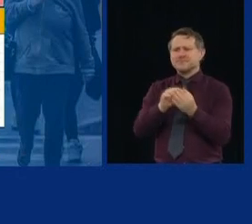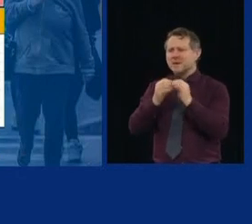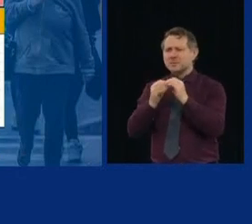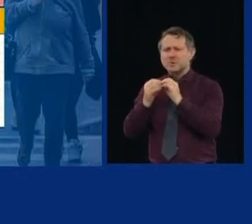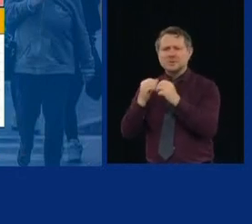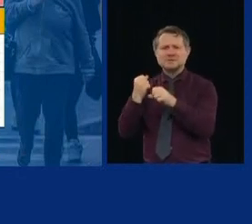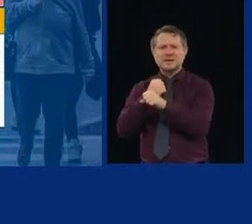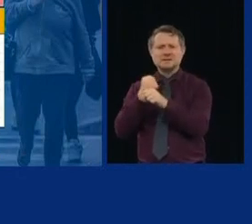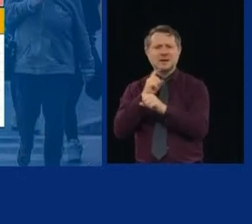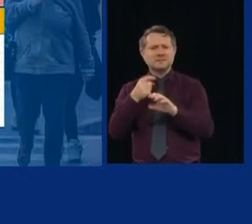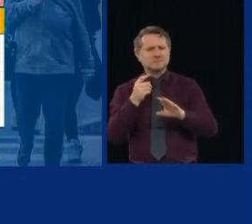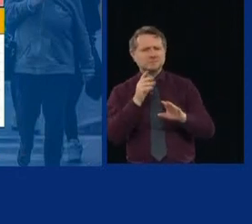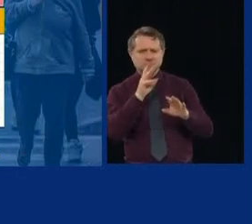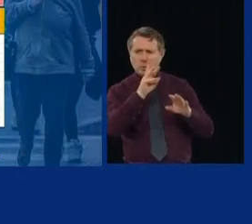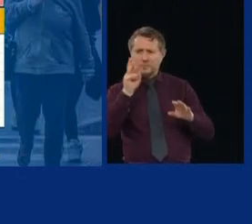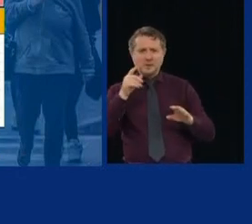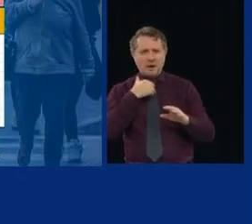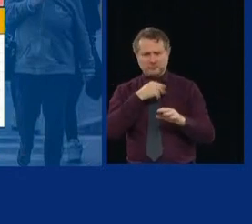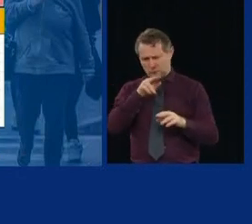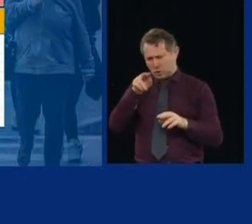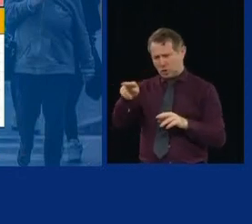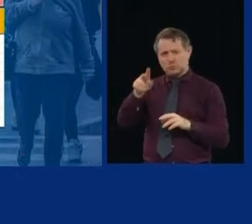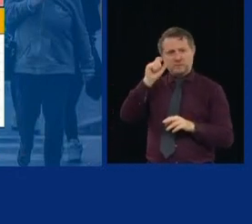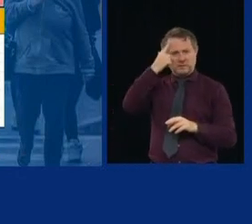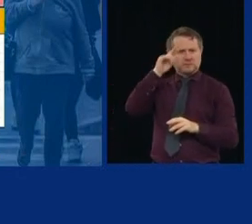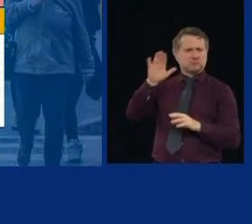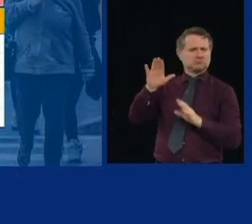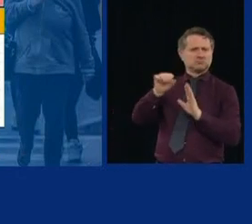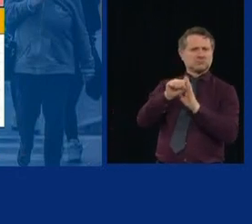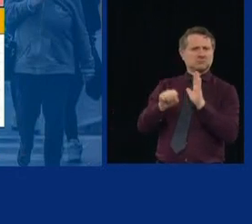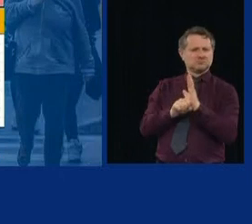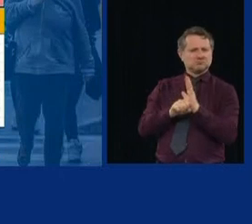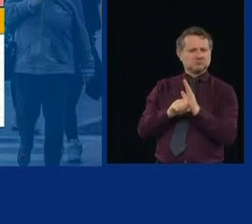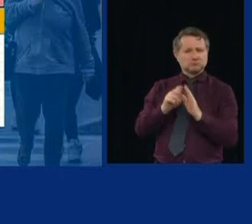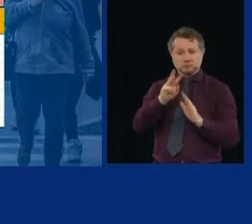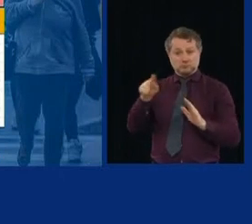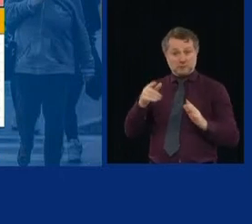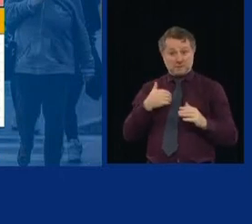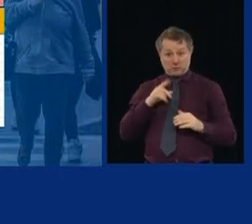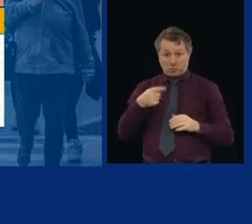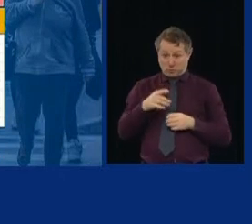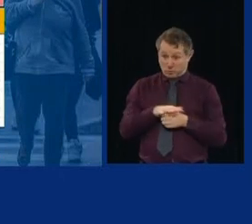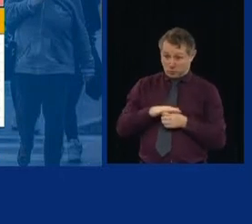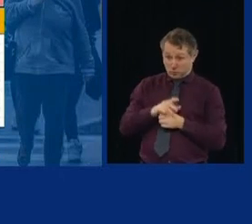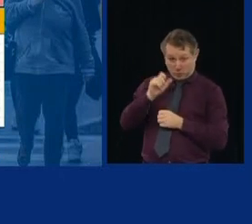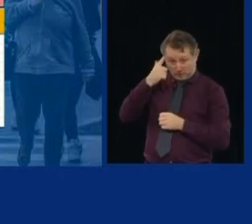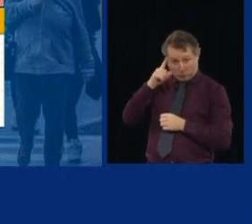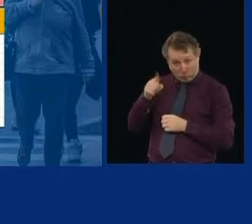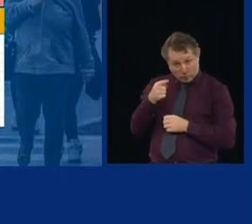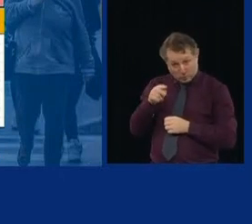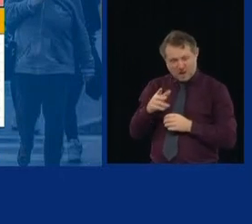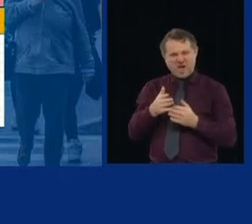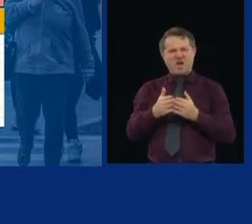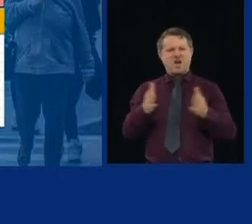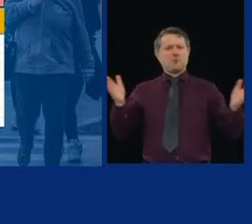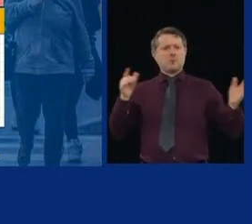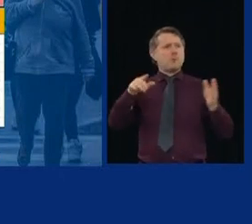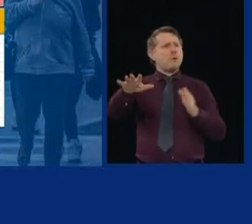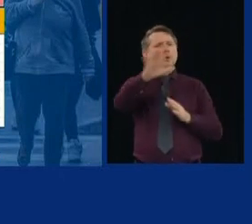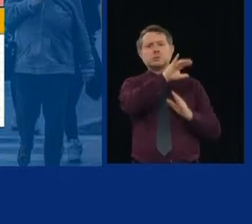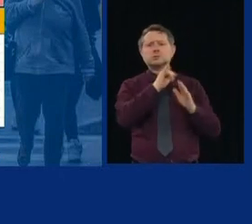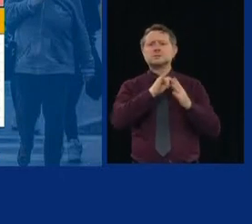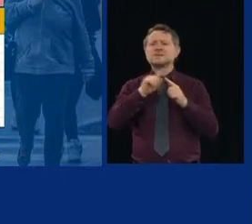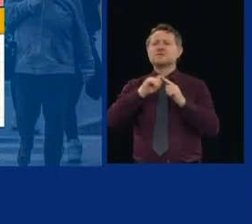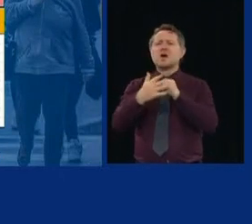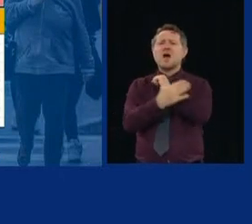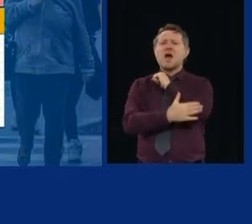governments. They're on the website. I would suggest everyone look at them for their county, their region, so they know